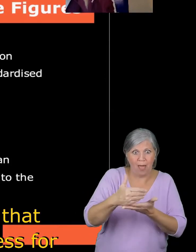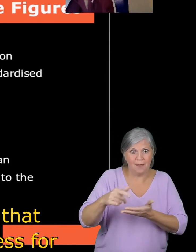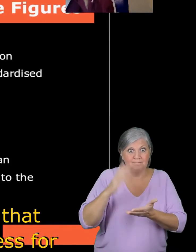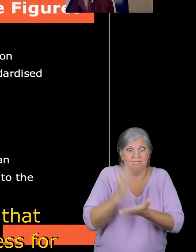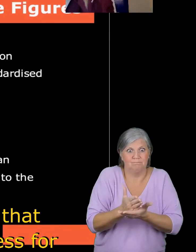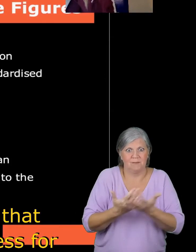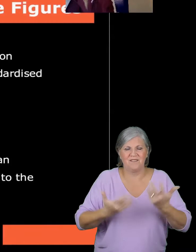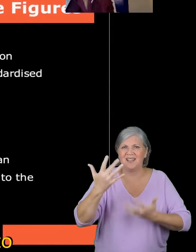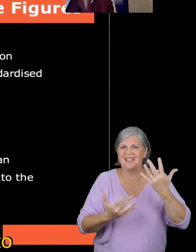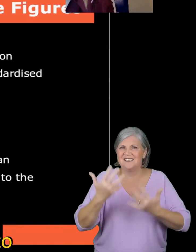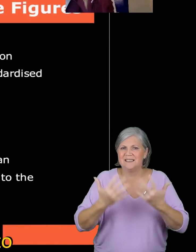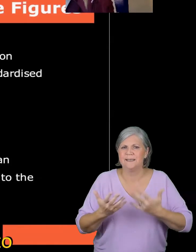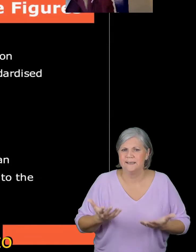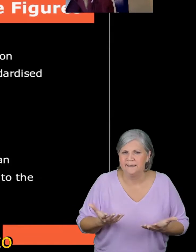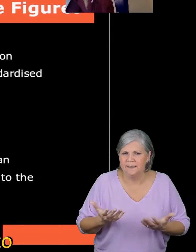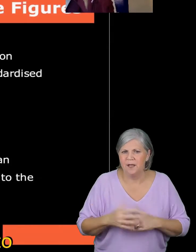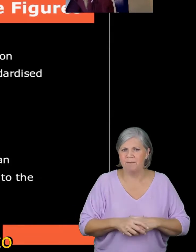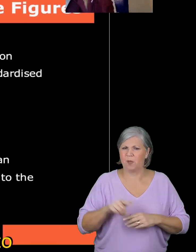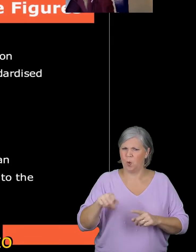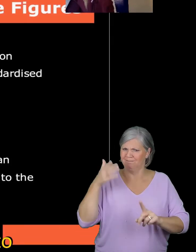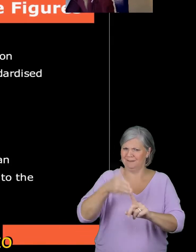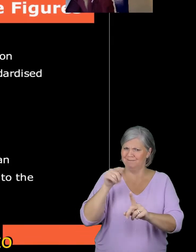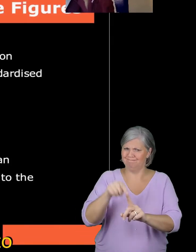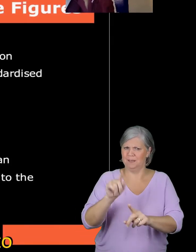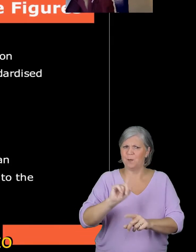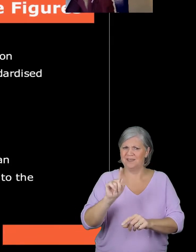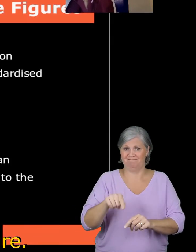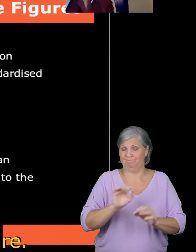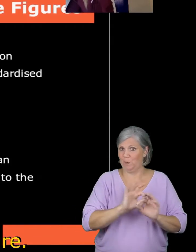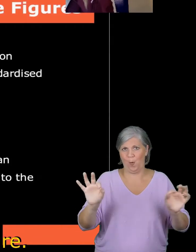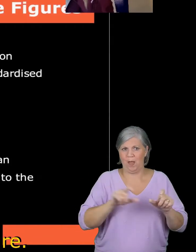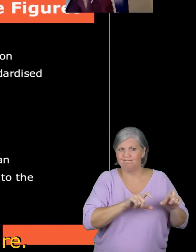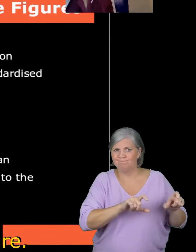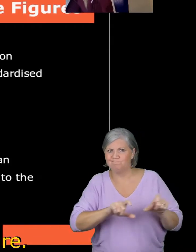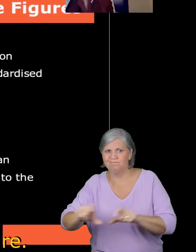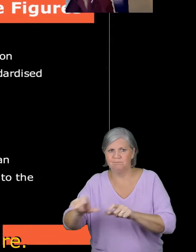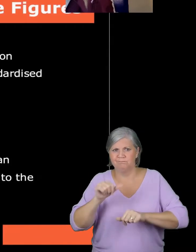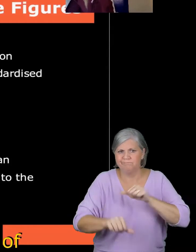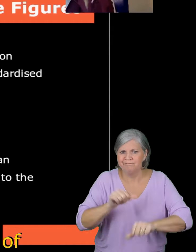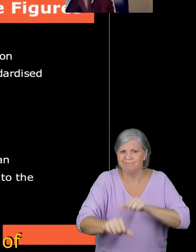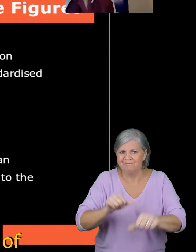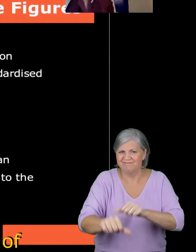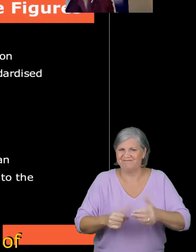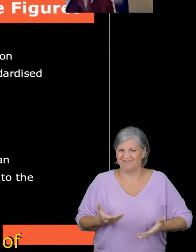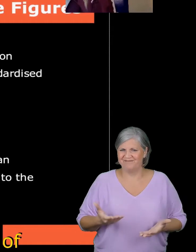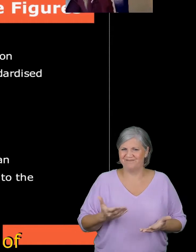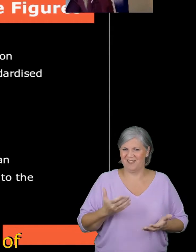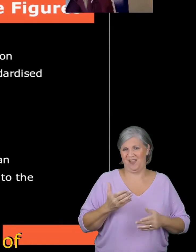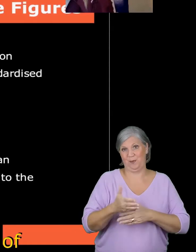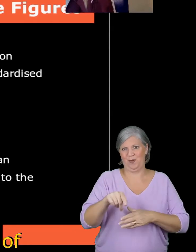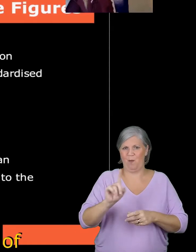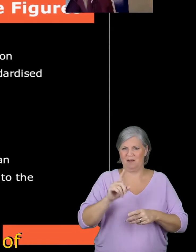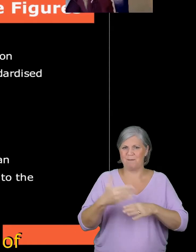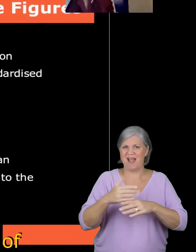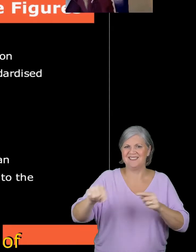no uniform process for this, it would be at the discretion of practices to carry out such a procedure, and so if any data